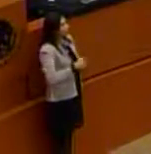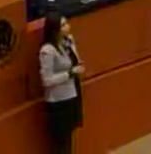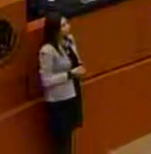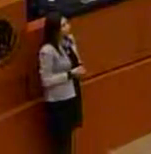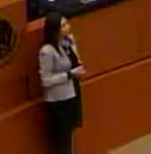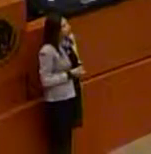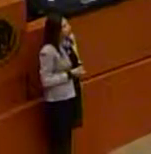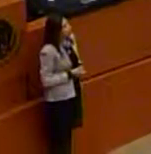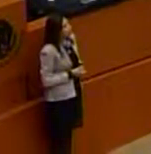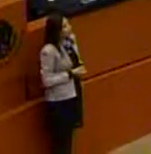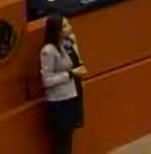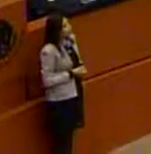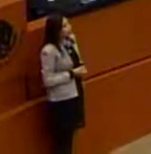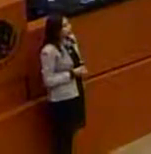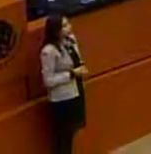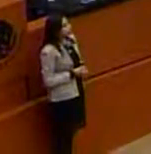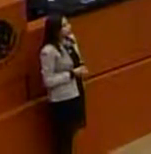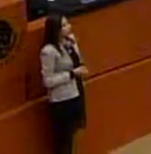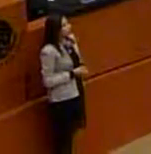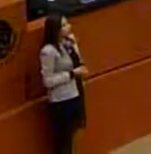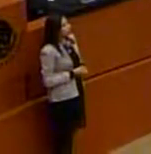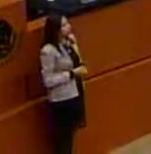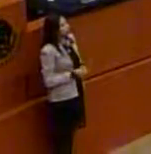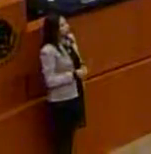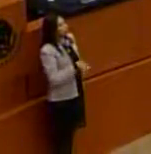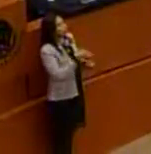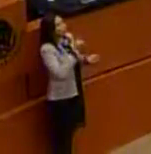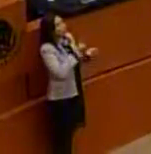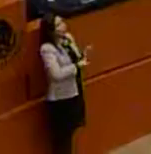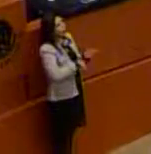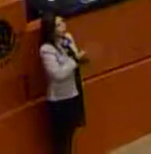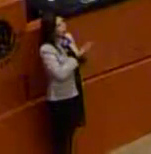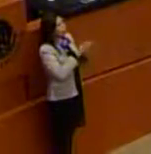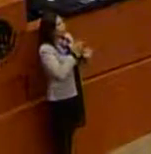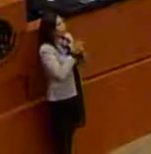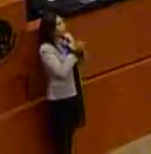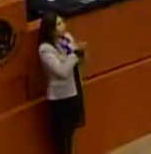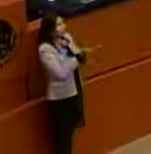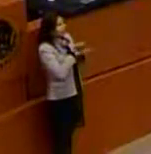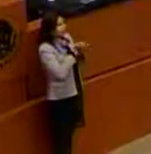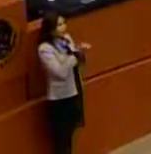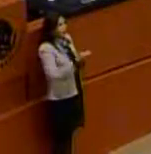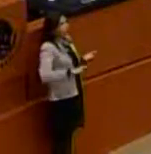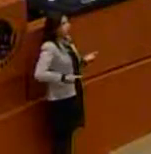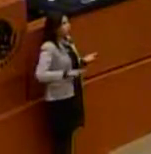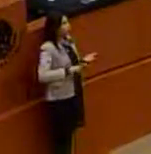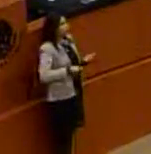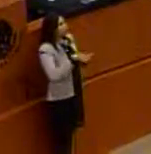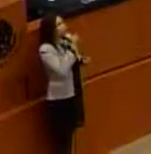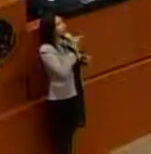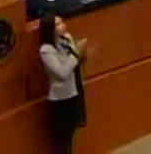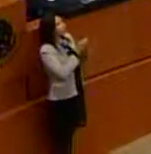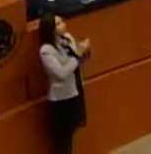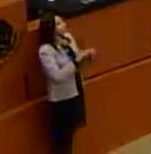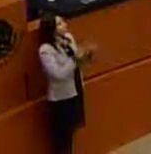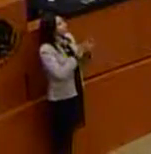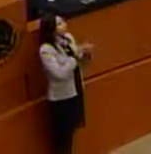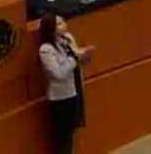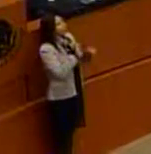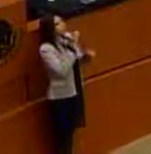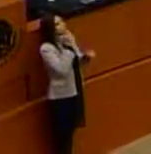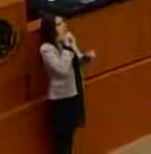basic income is not fundamentally a redistribution mechanism. It is fundamentally a way